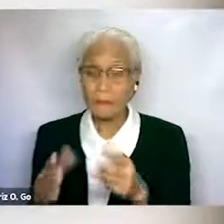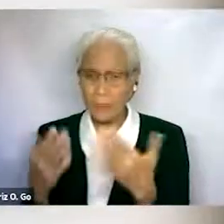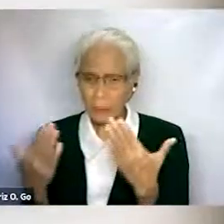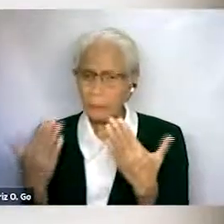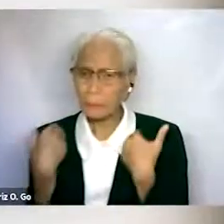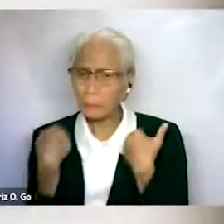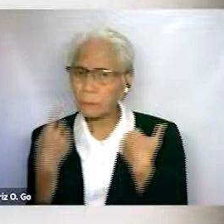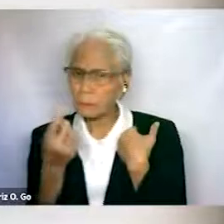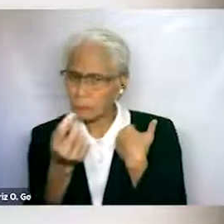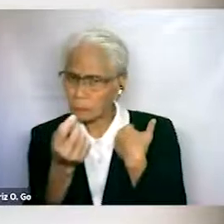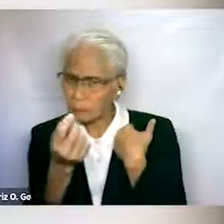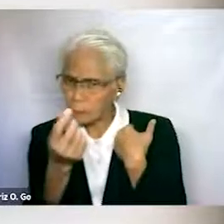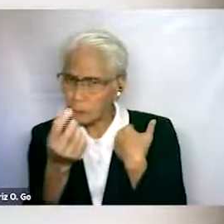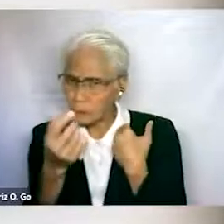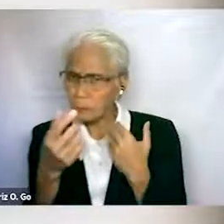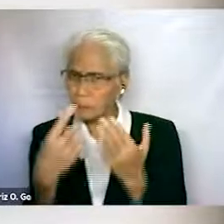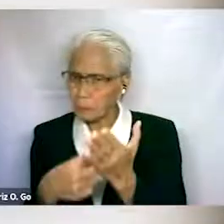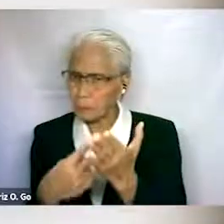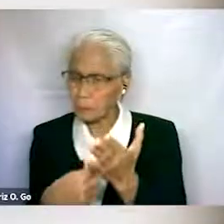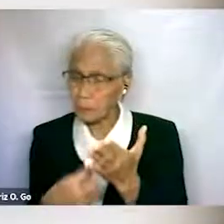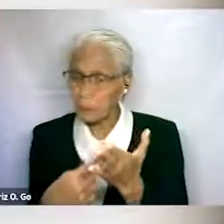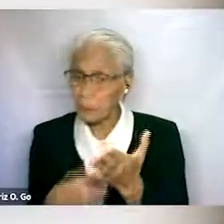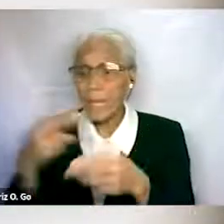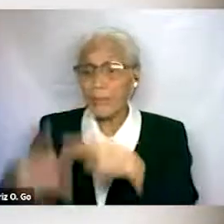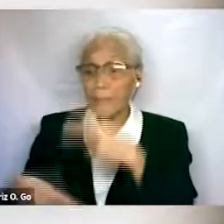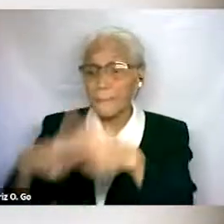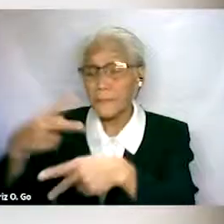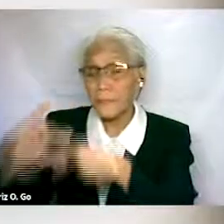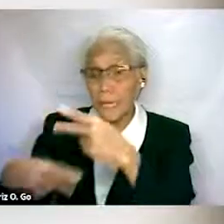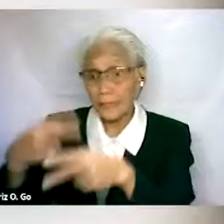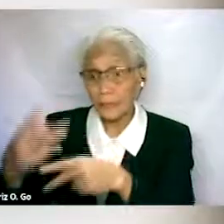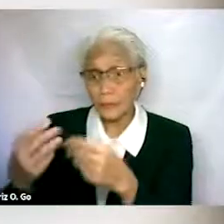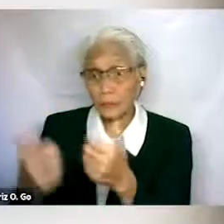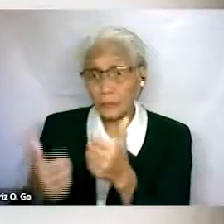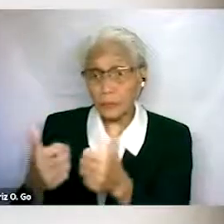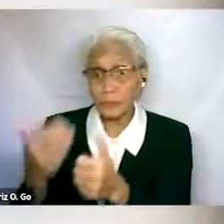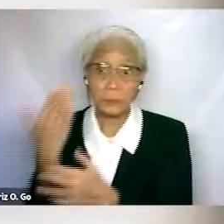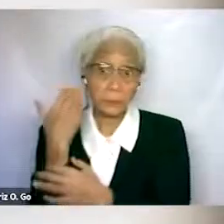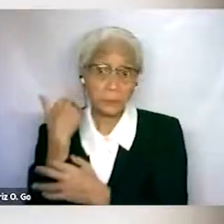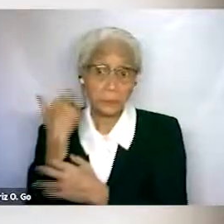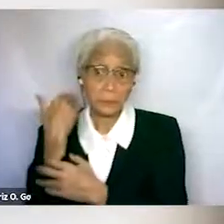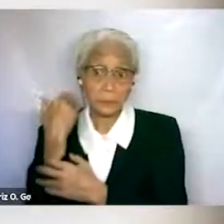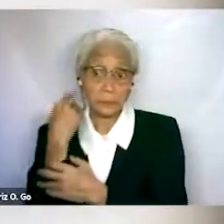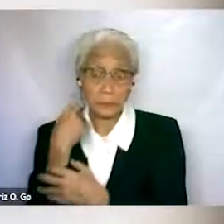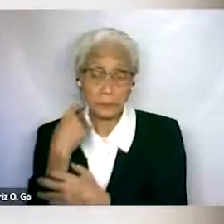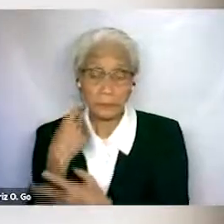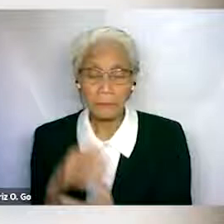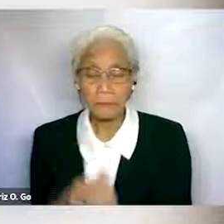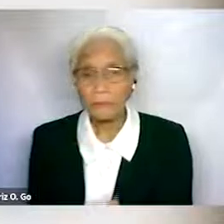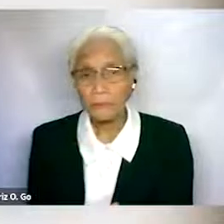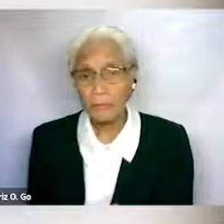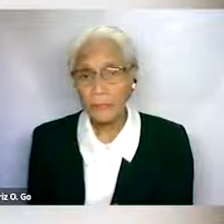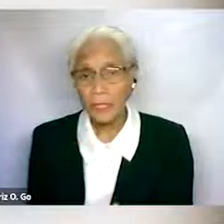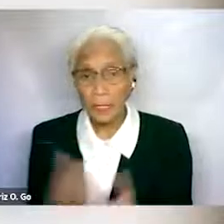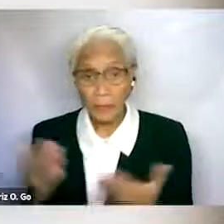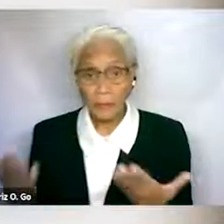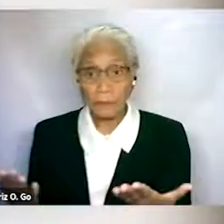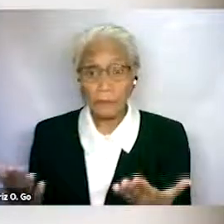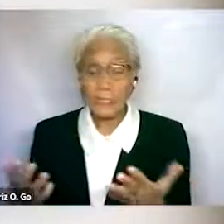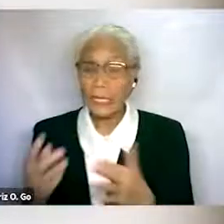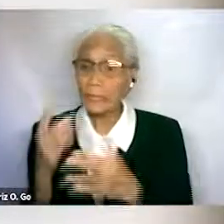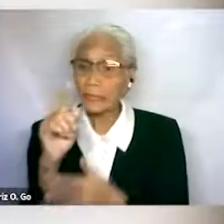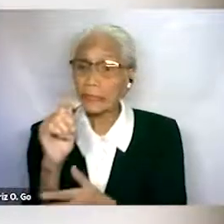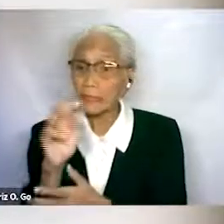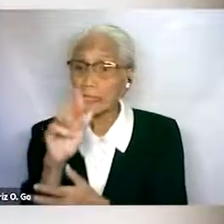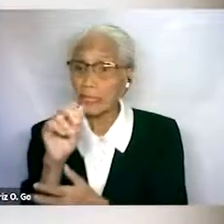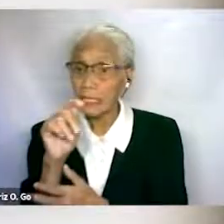committee is not just looking into CEDAW as an obligation, as a treaty, it also looks into the implementation of the optional protocol for countries